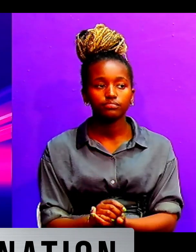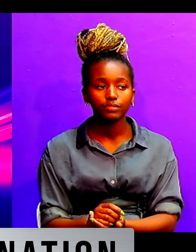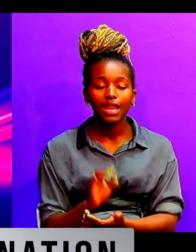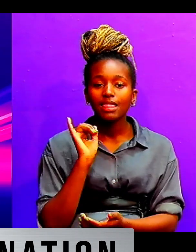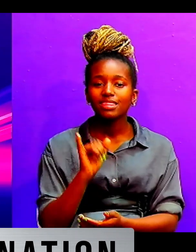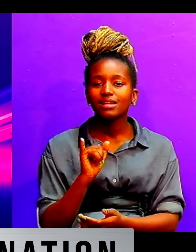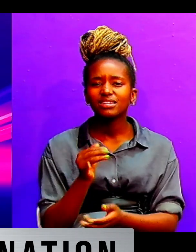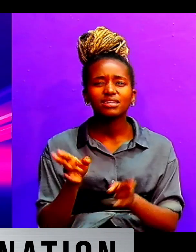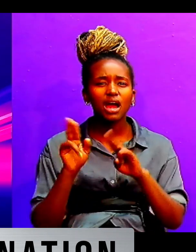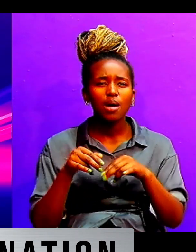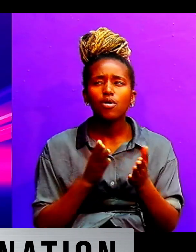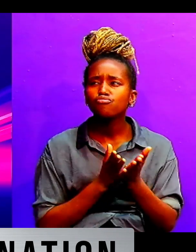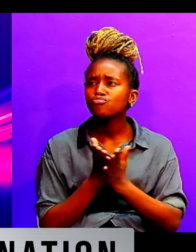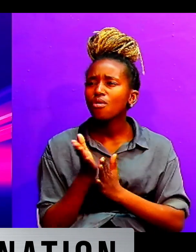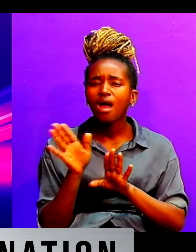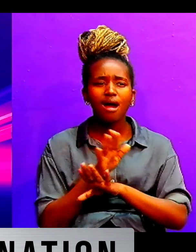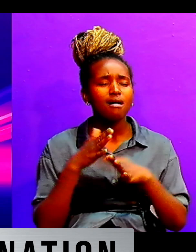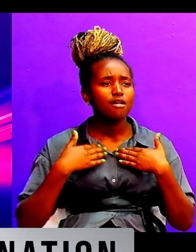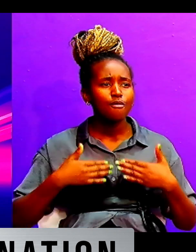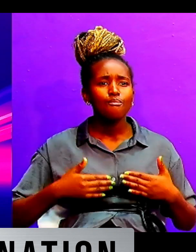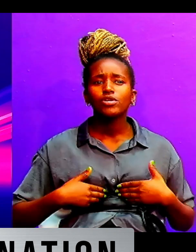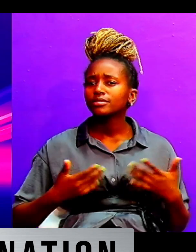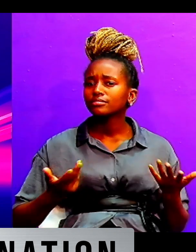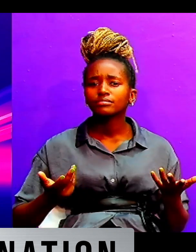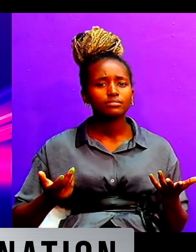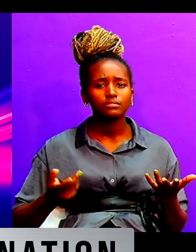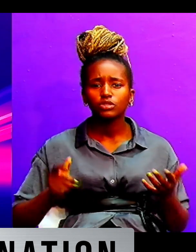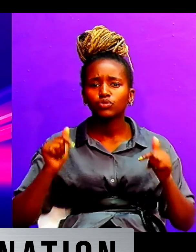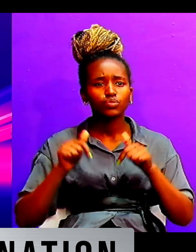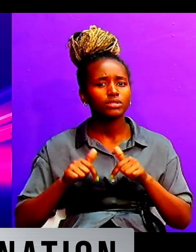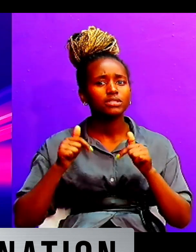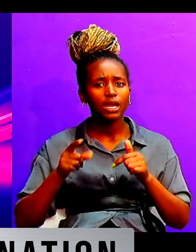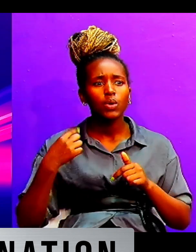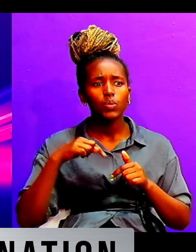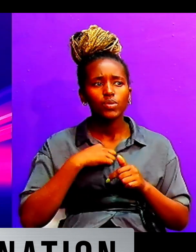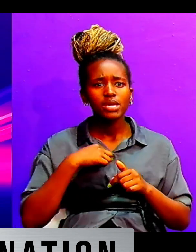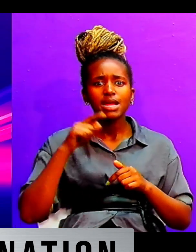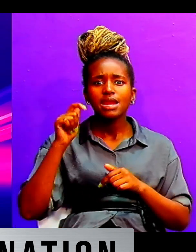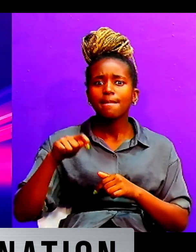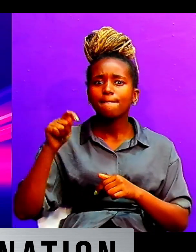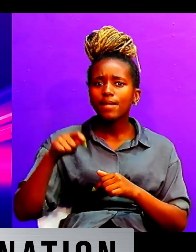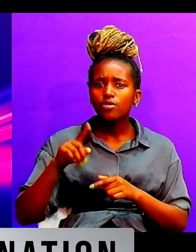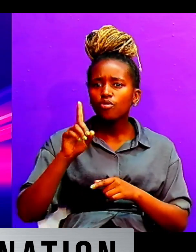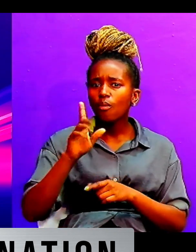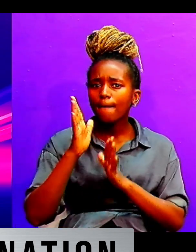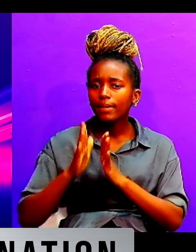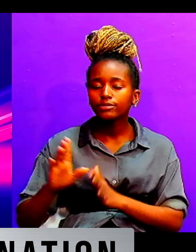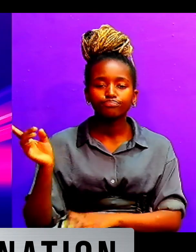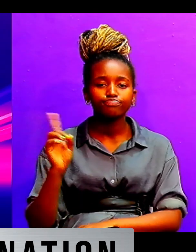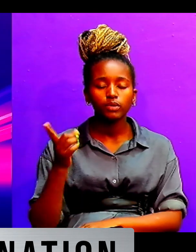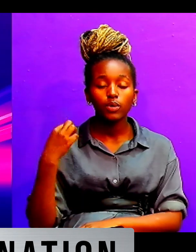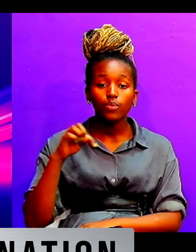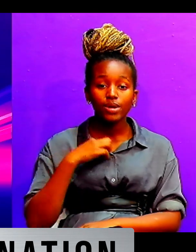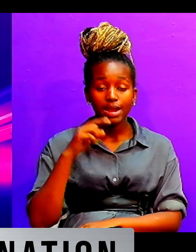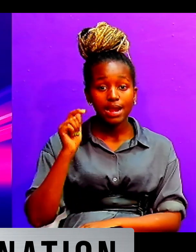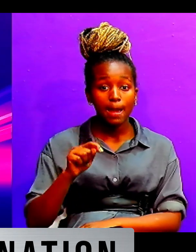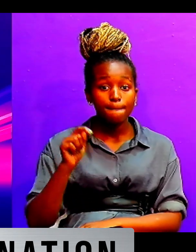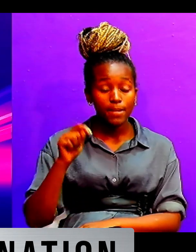by everyone. Right. And today, we don't only depend on people to do that work. We now depend